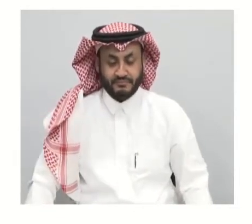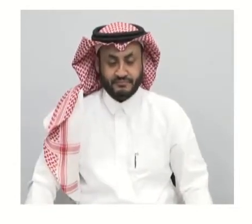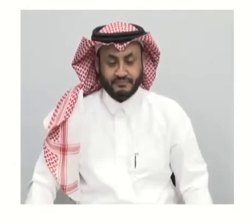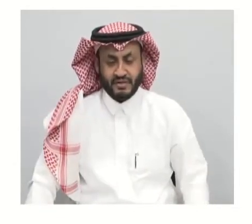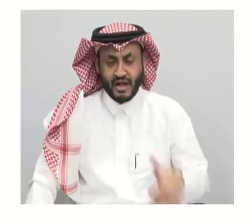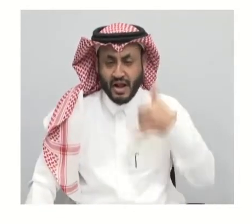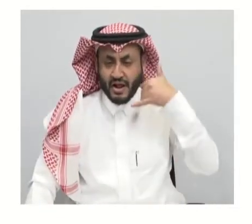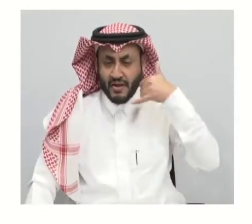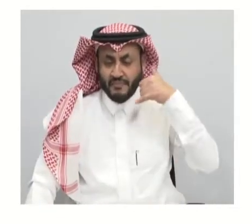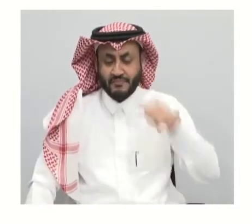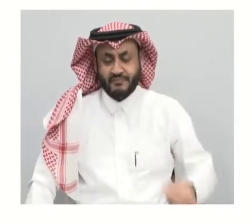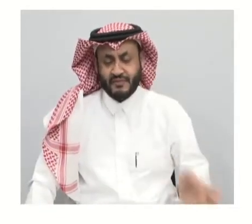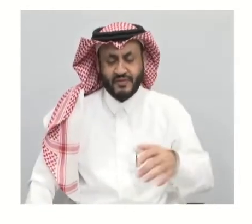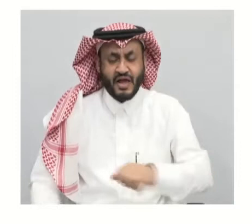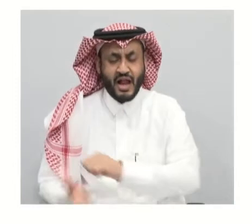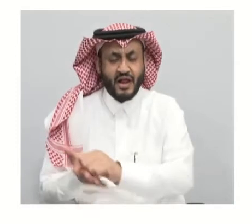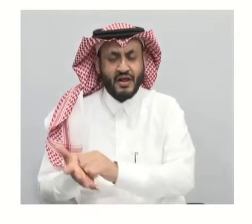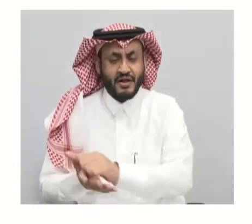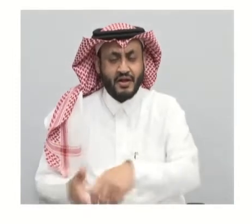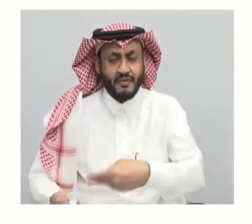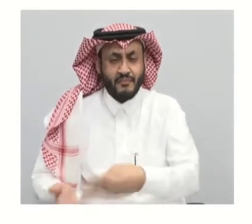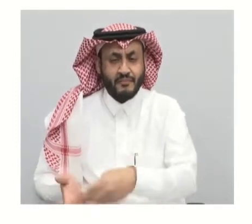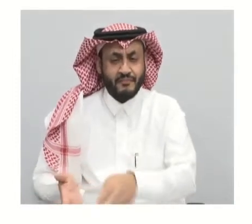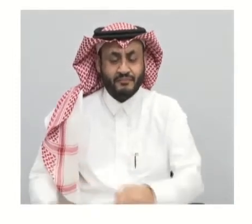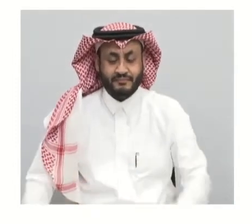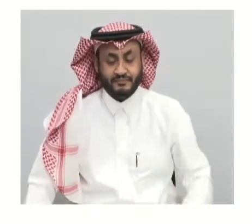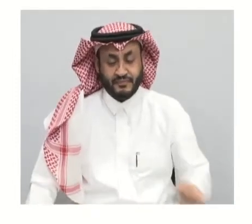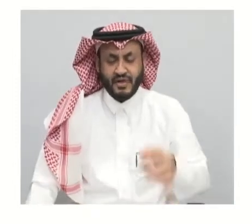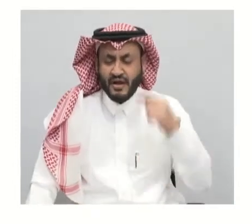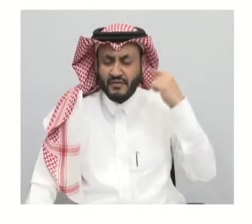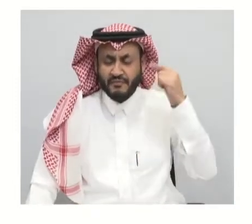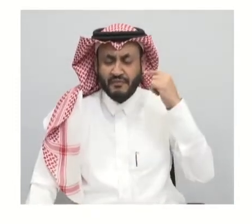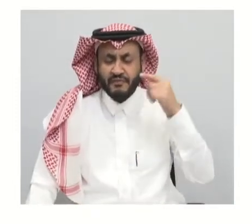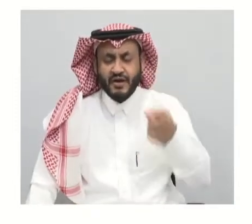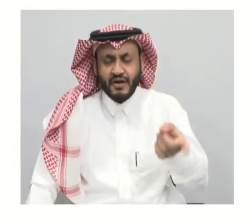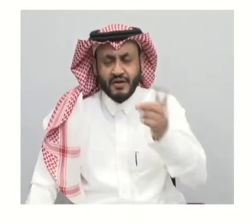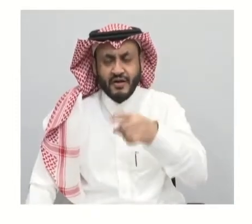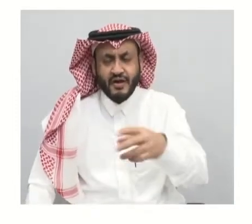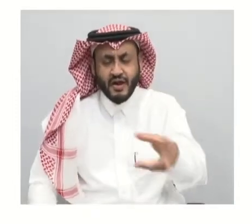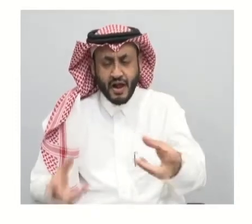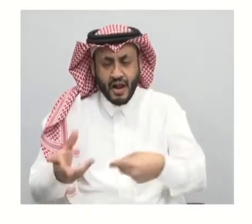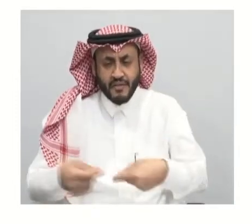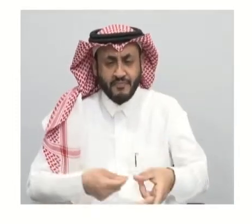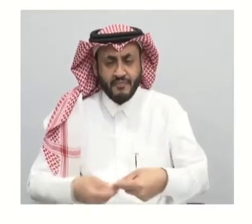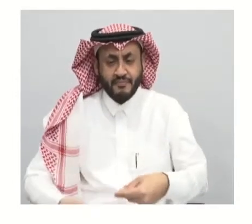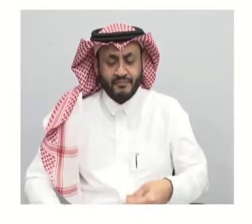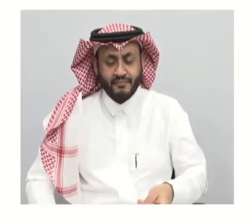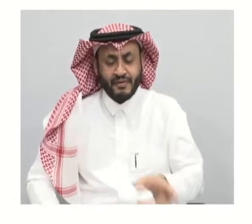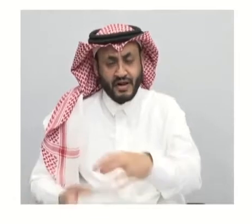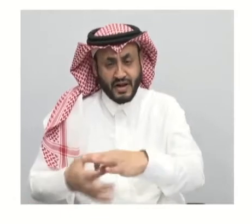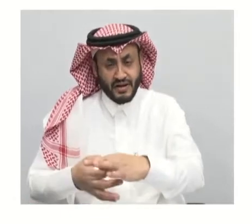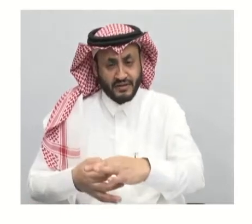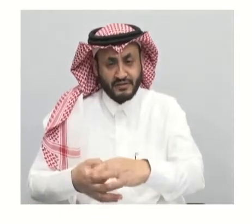talking on the phone while he cleaned the house. He was thinking of what he needed to buy while he